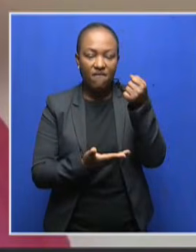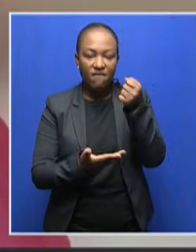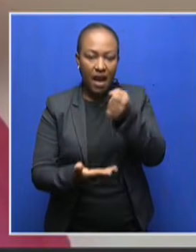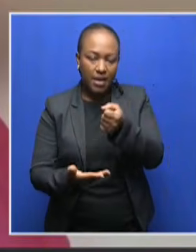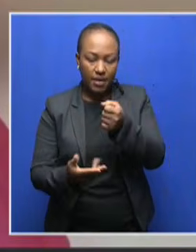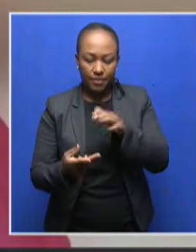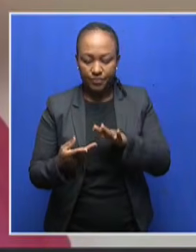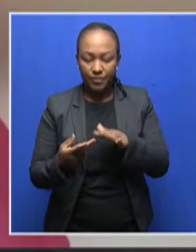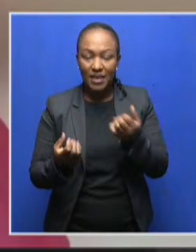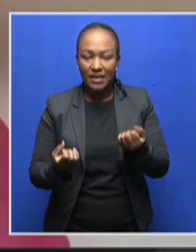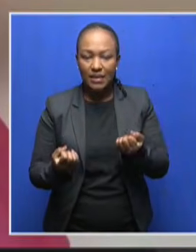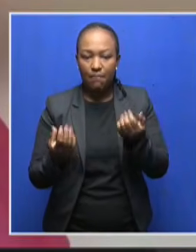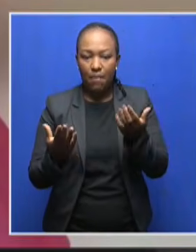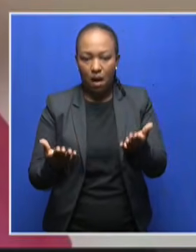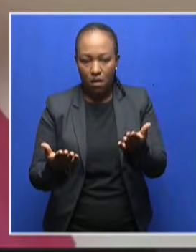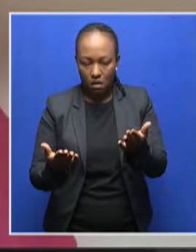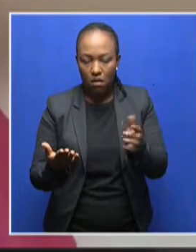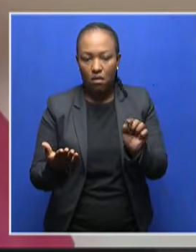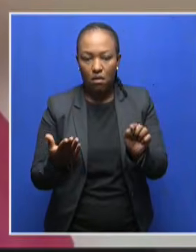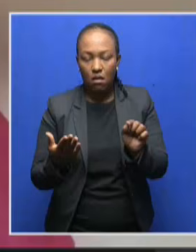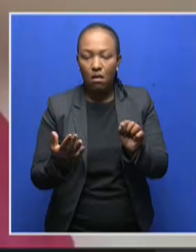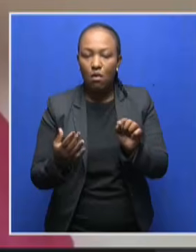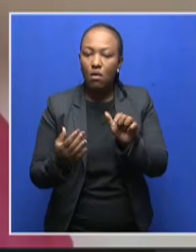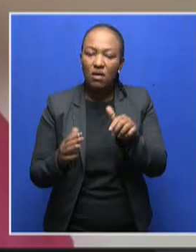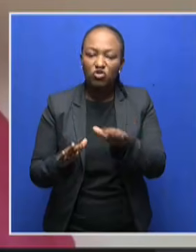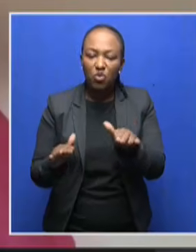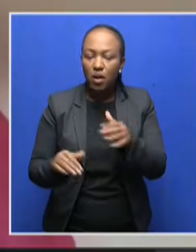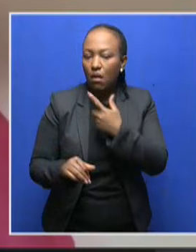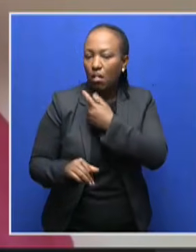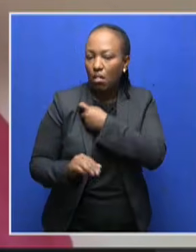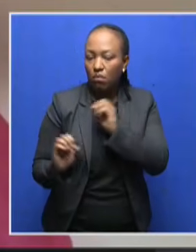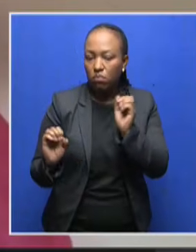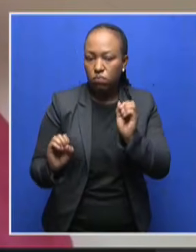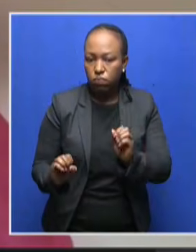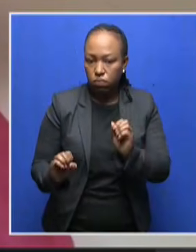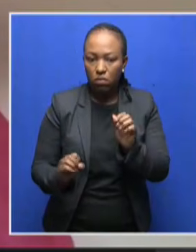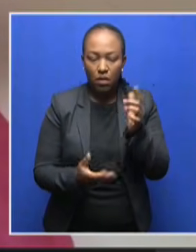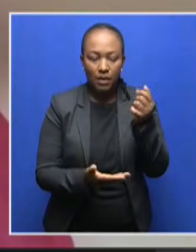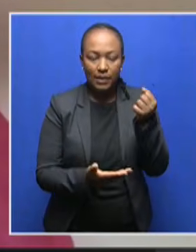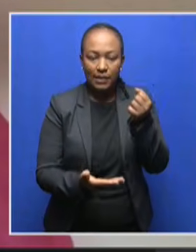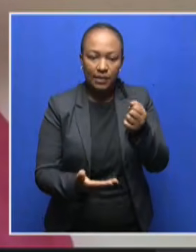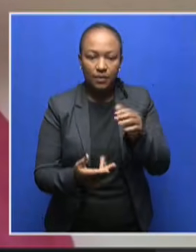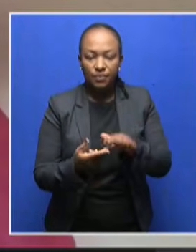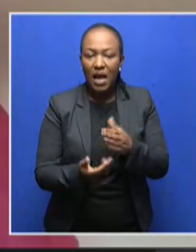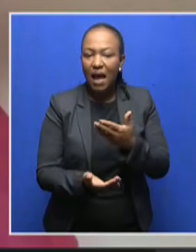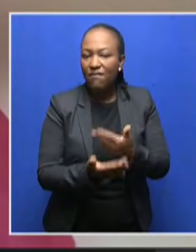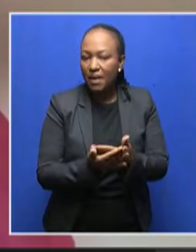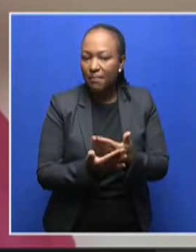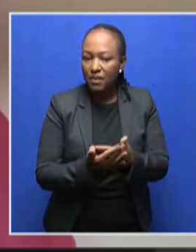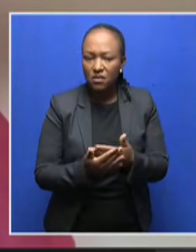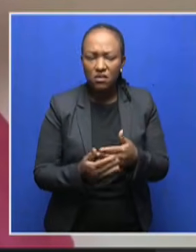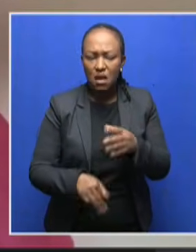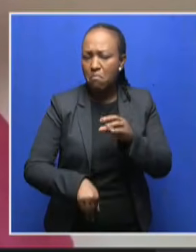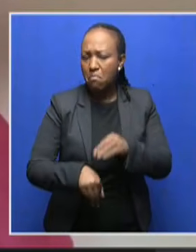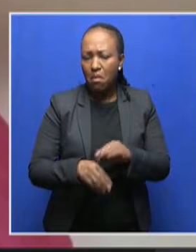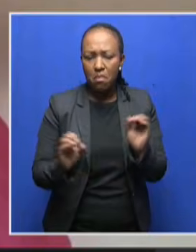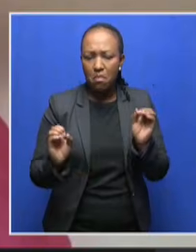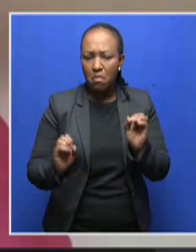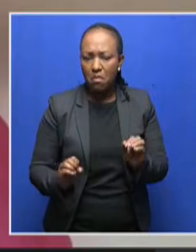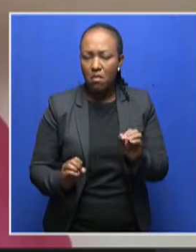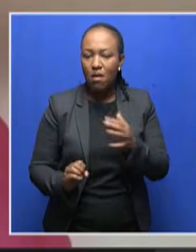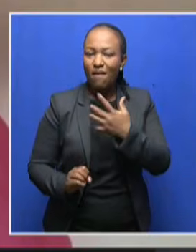and the reasons children are not being vaccinated. So at present, vaccine funding and availability is not the main problem. Vaccine stocks